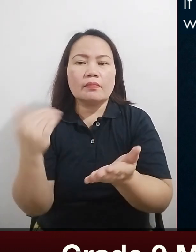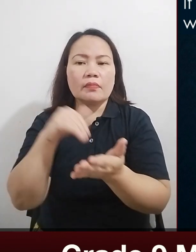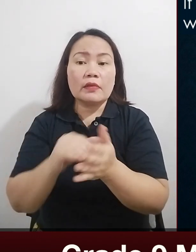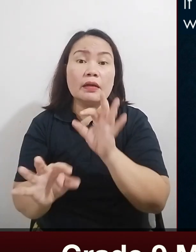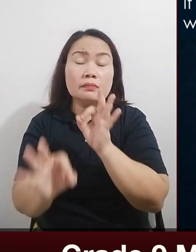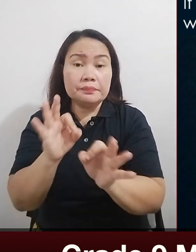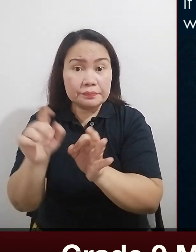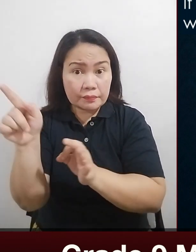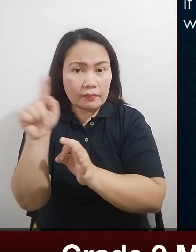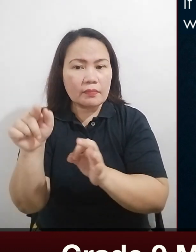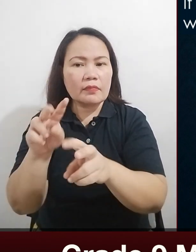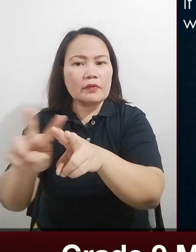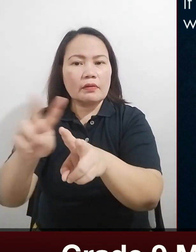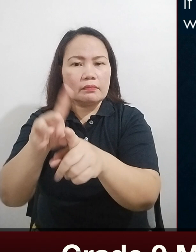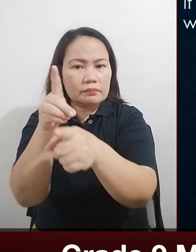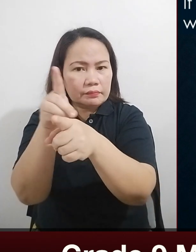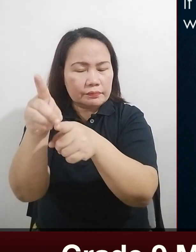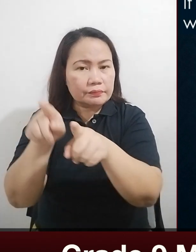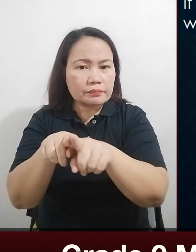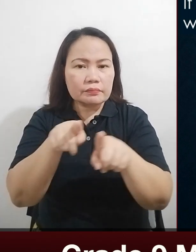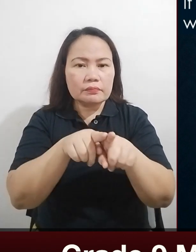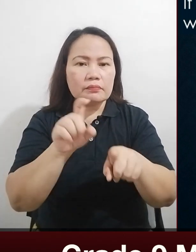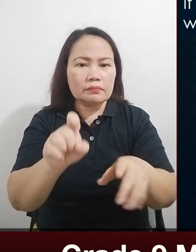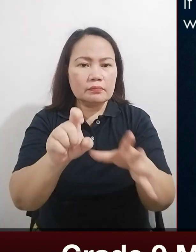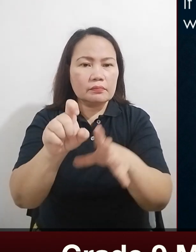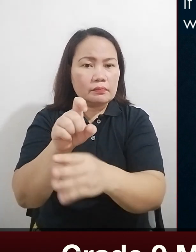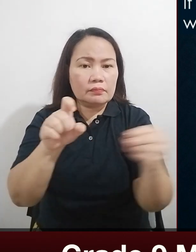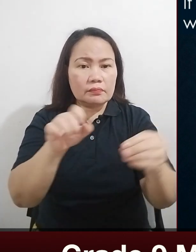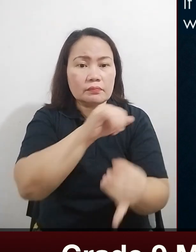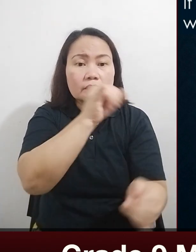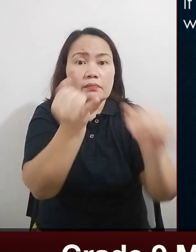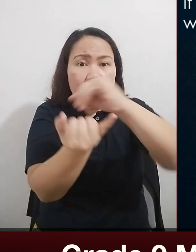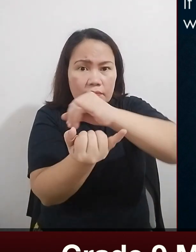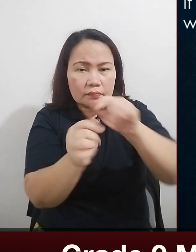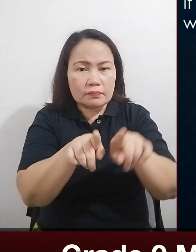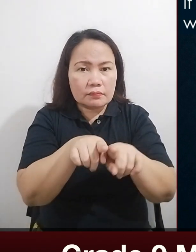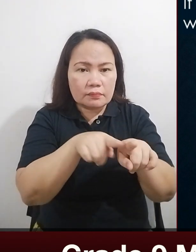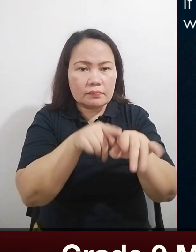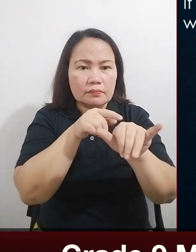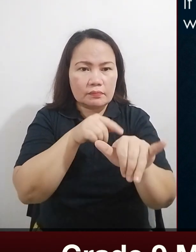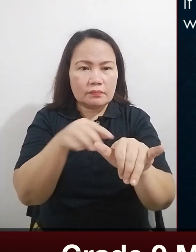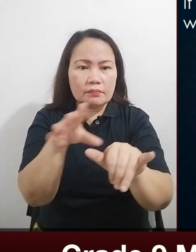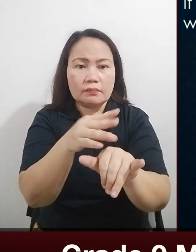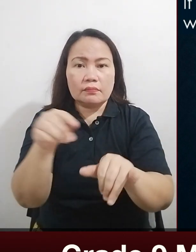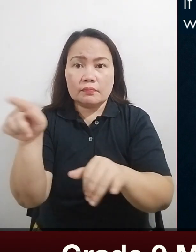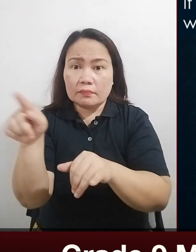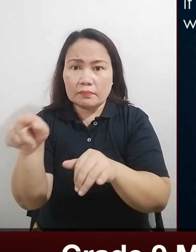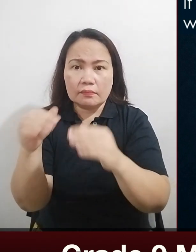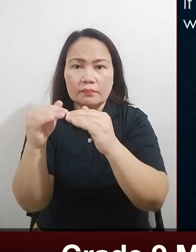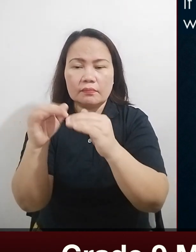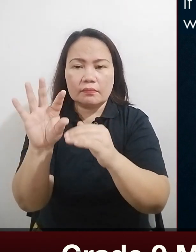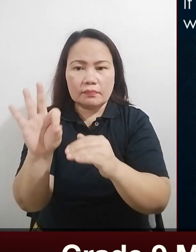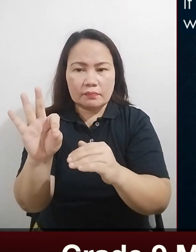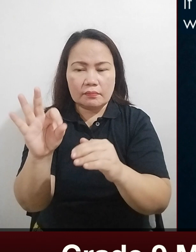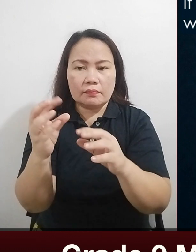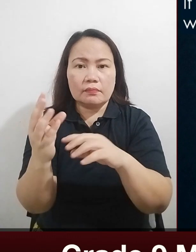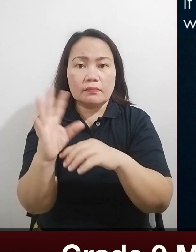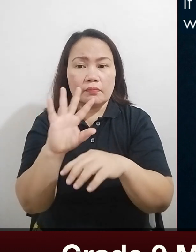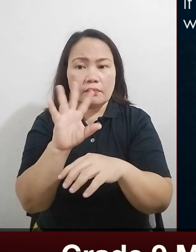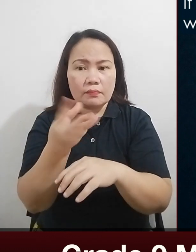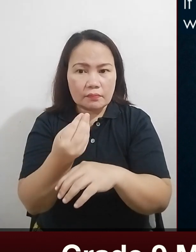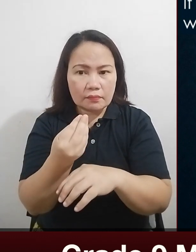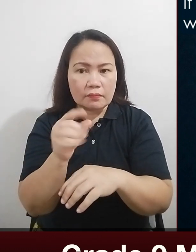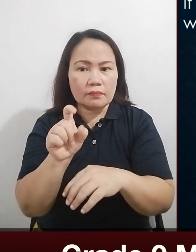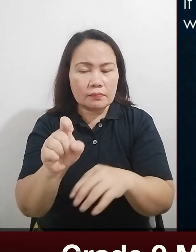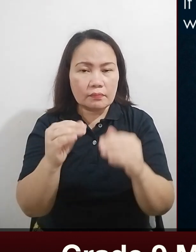if z varies directly as x and inversely as y, and z equals 9